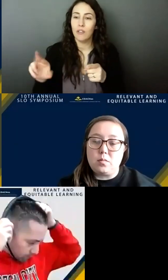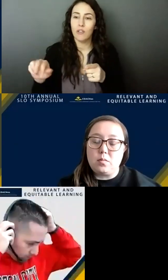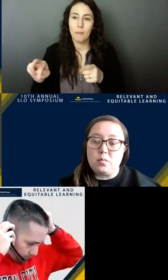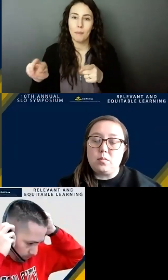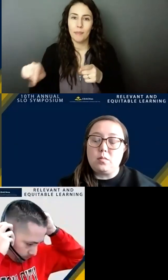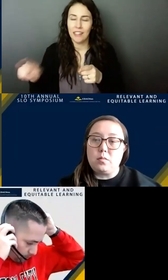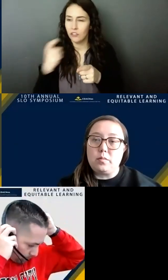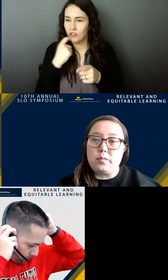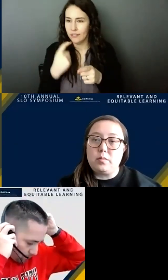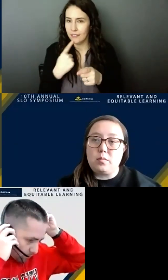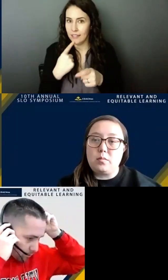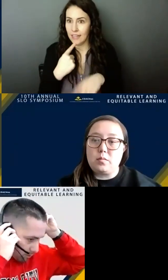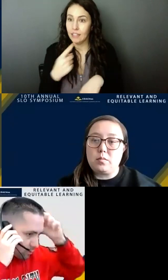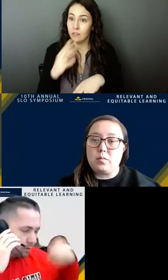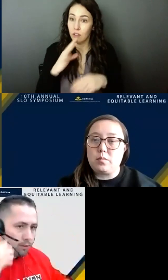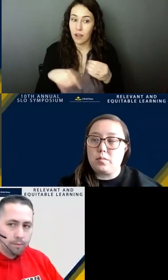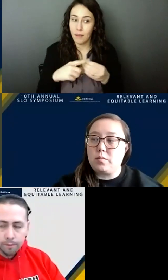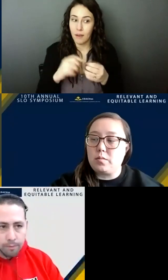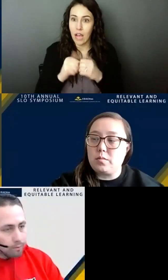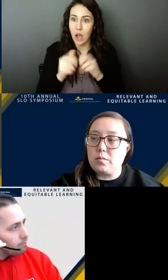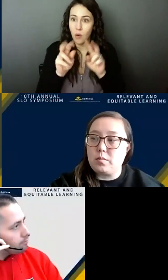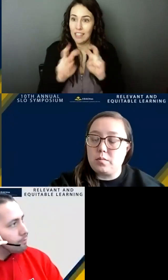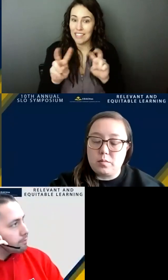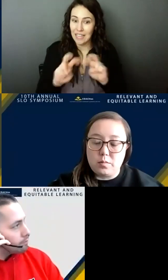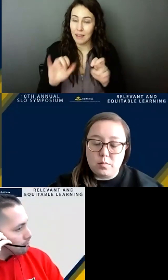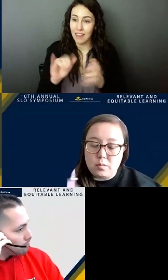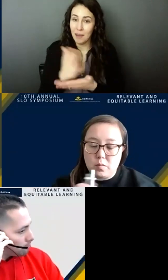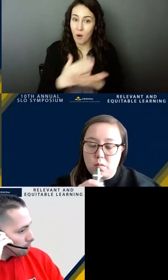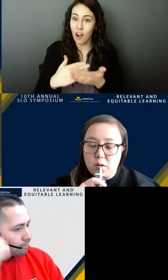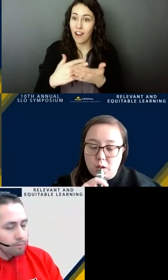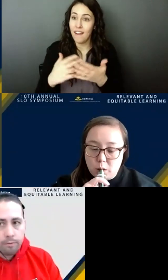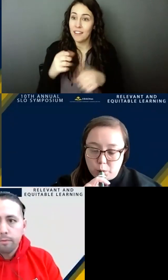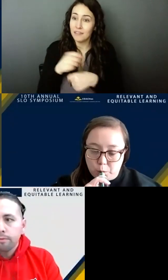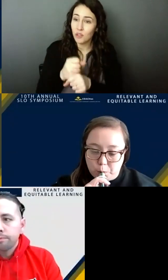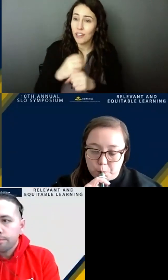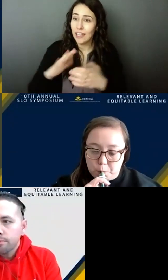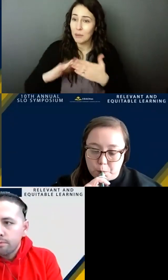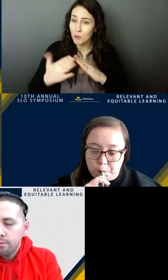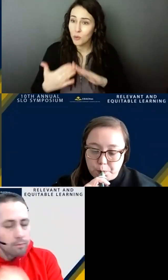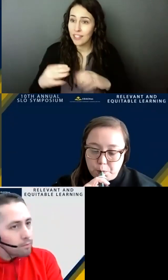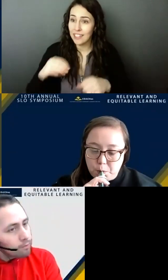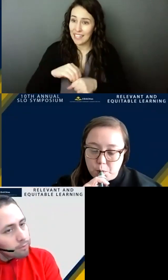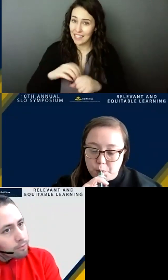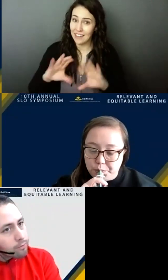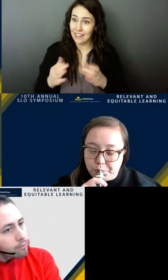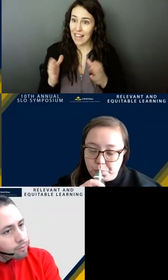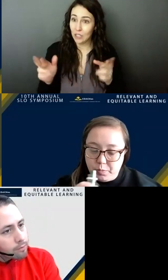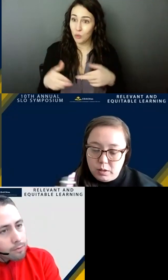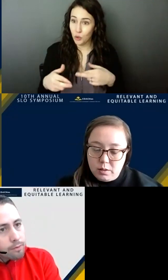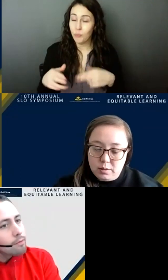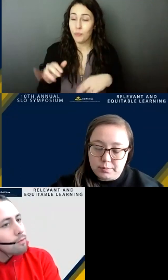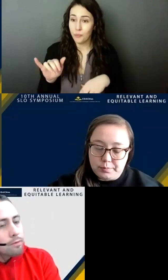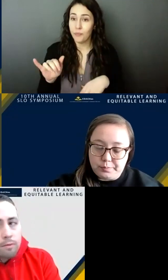you guys are talking about how assessment can be part of creating community in the classroom. And Right, that, like you just said,